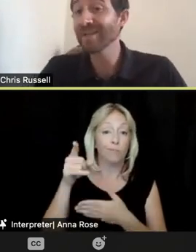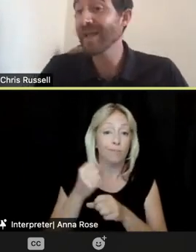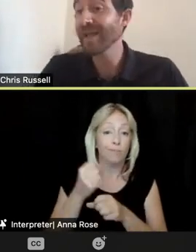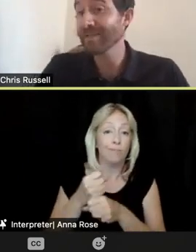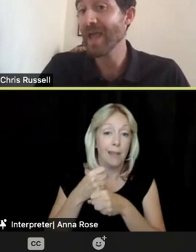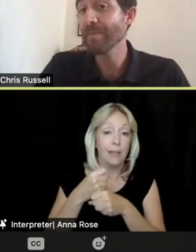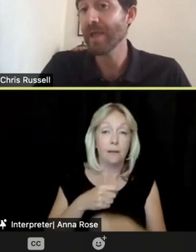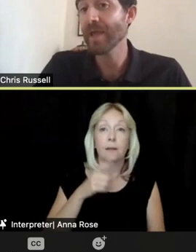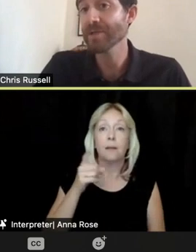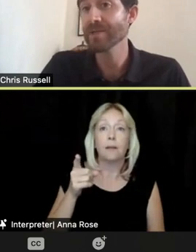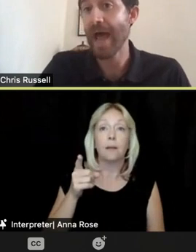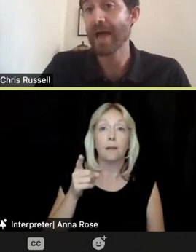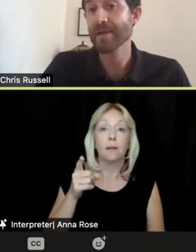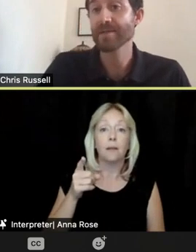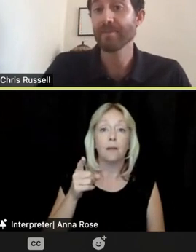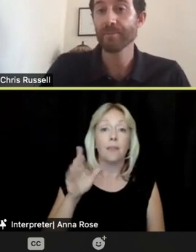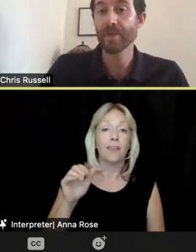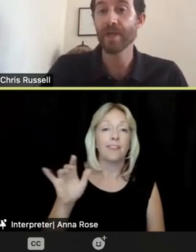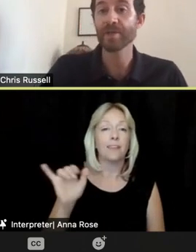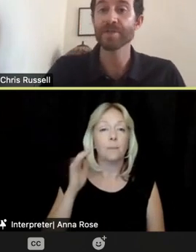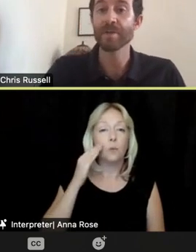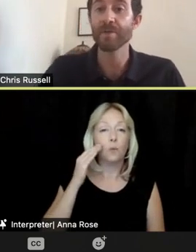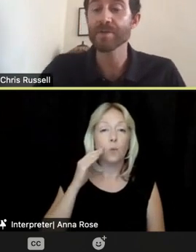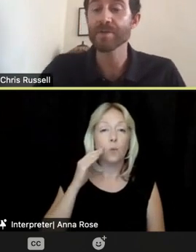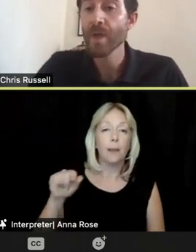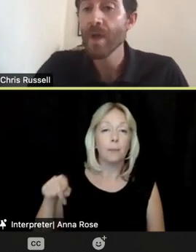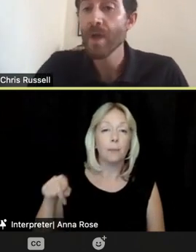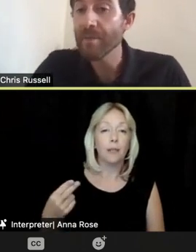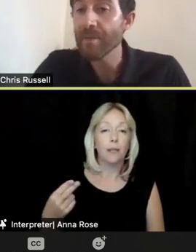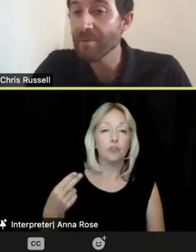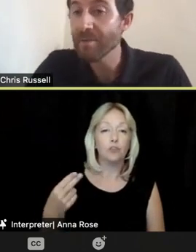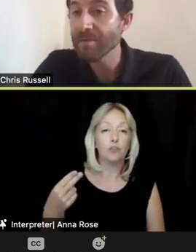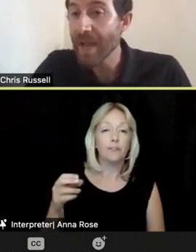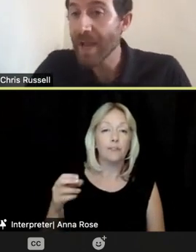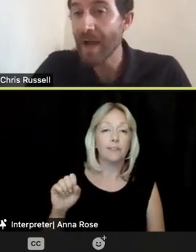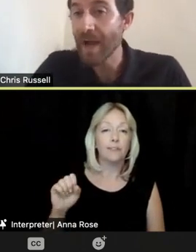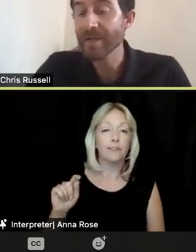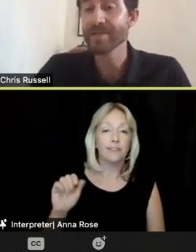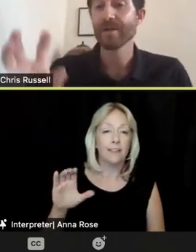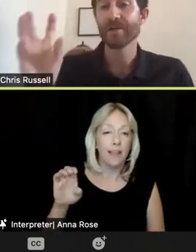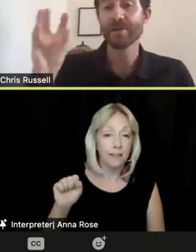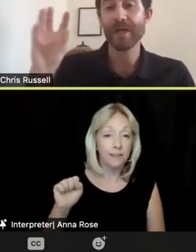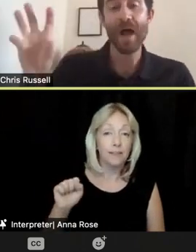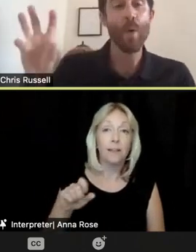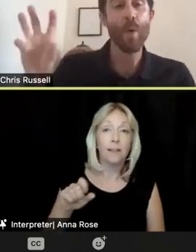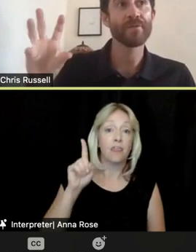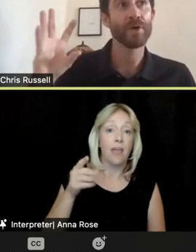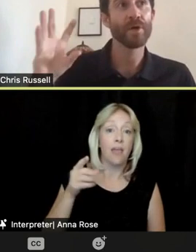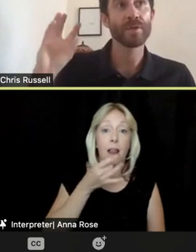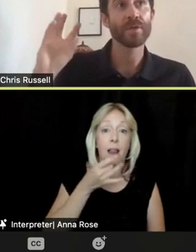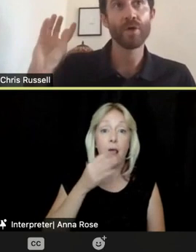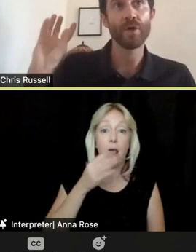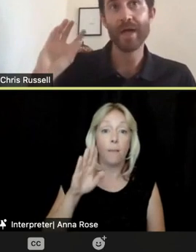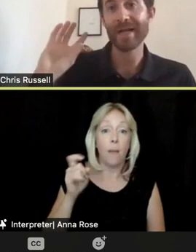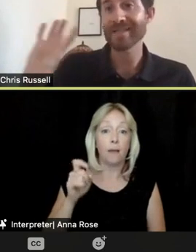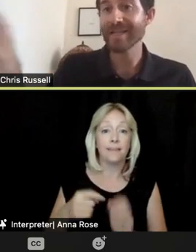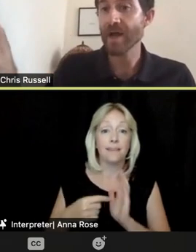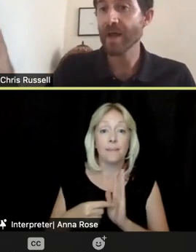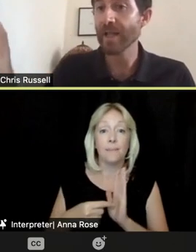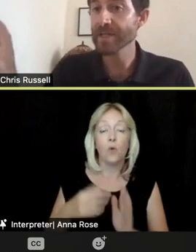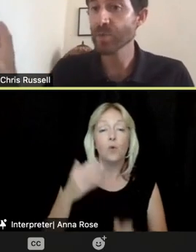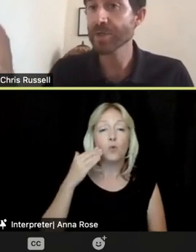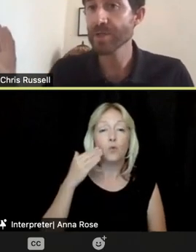of basically like the APH stacks, tangible symbols, but the symbol for Lightbox, she got one of those little